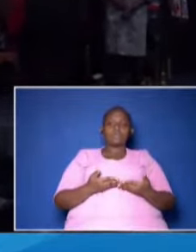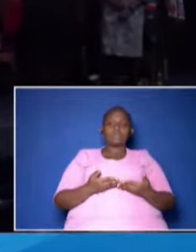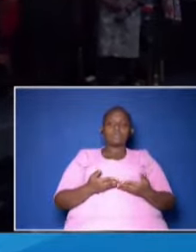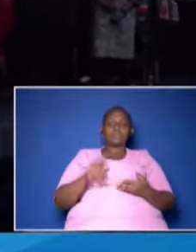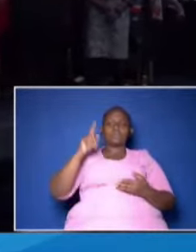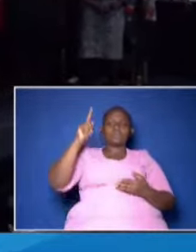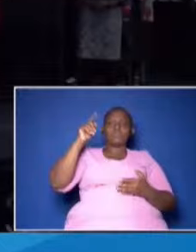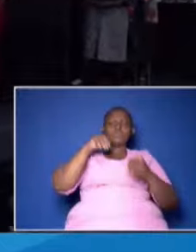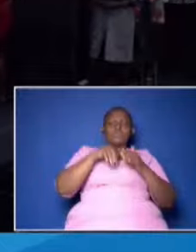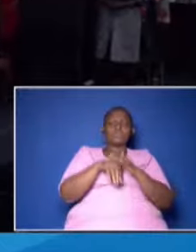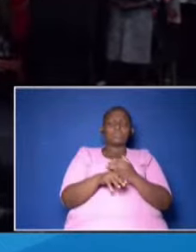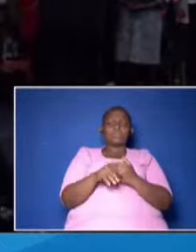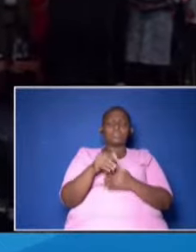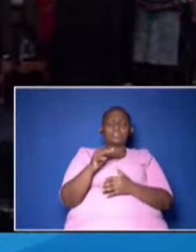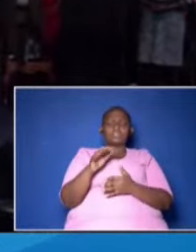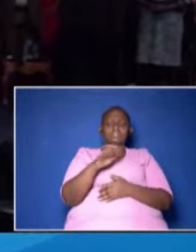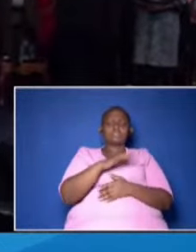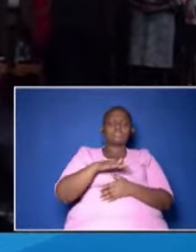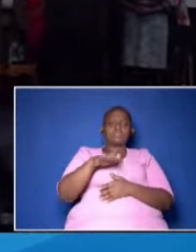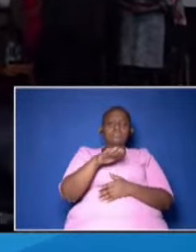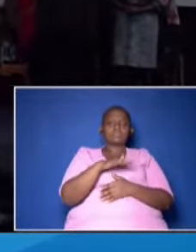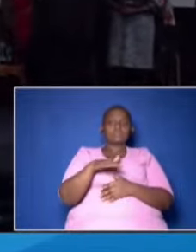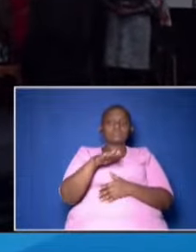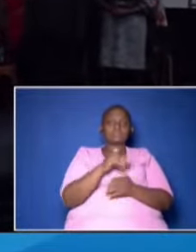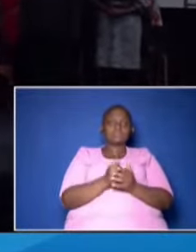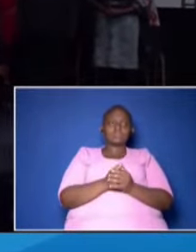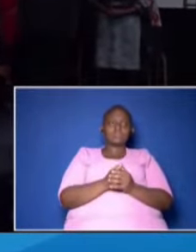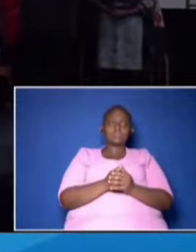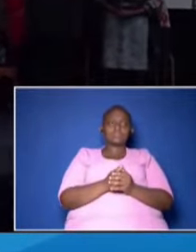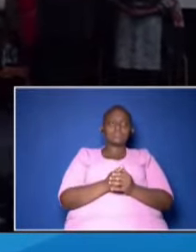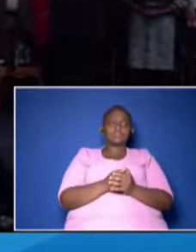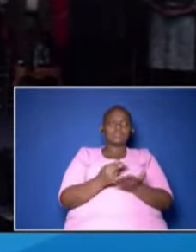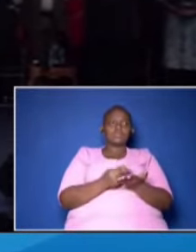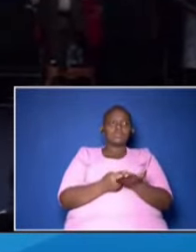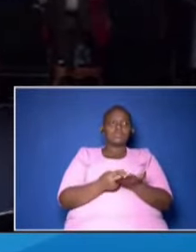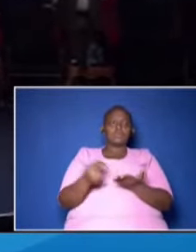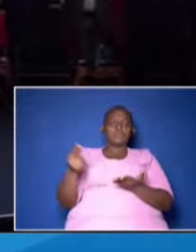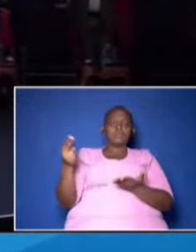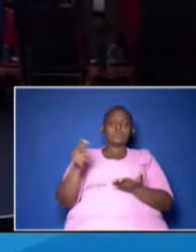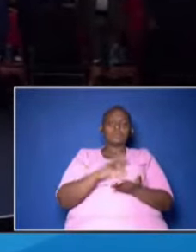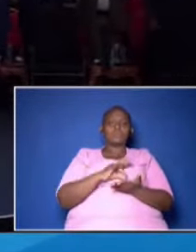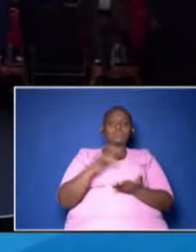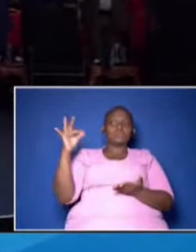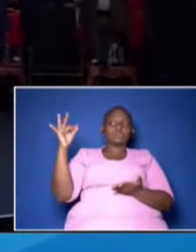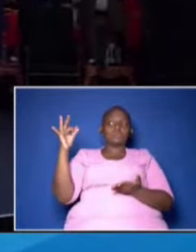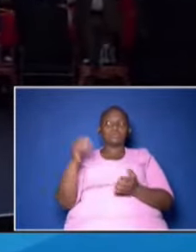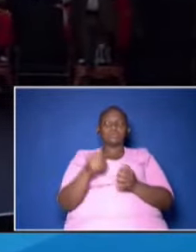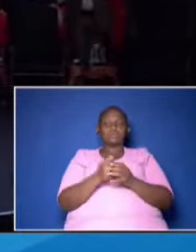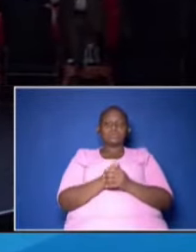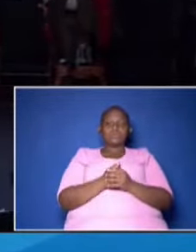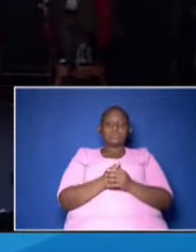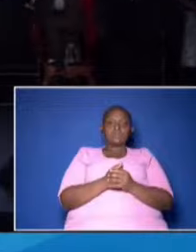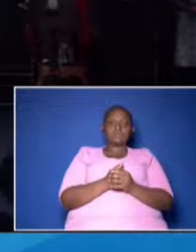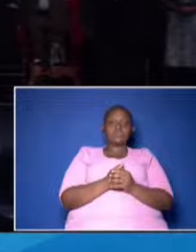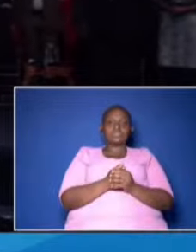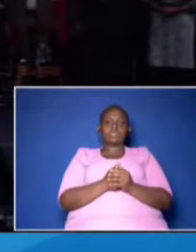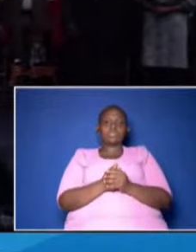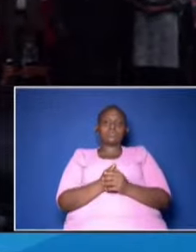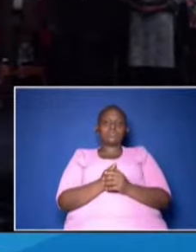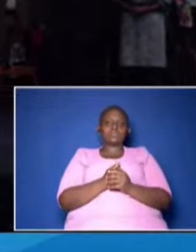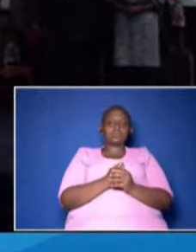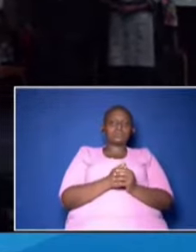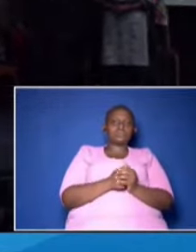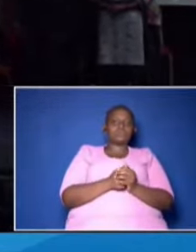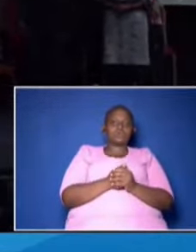this place Holy Spirit Thou Art